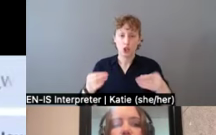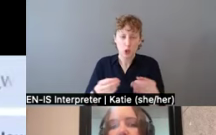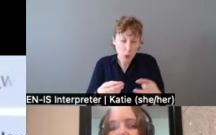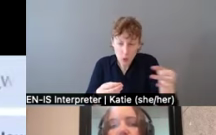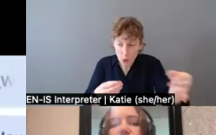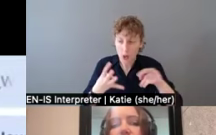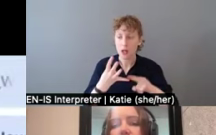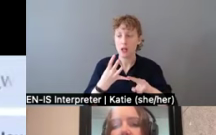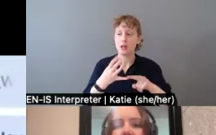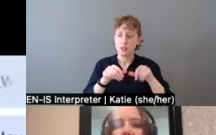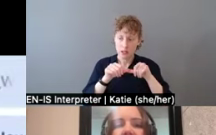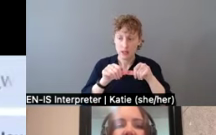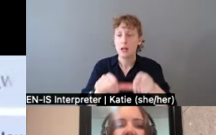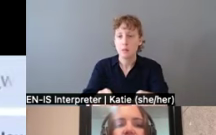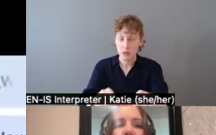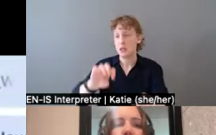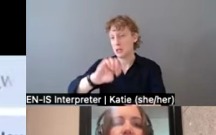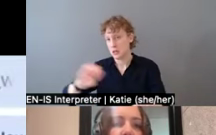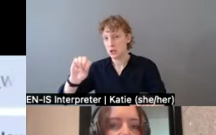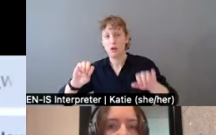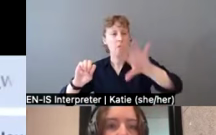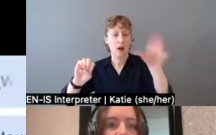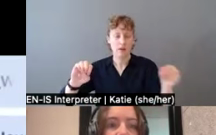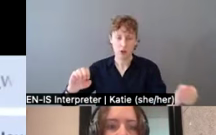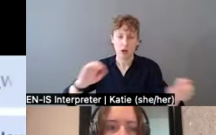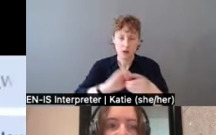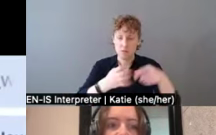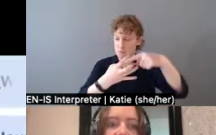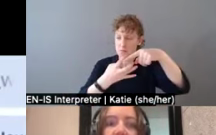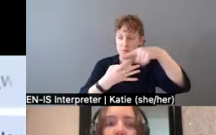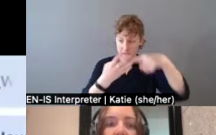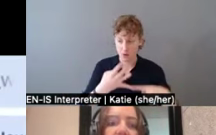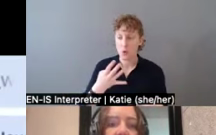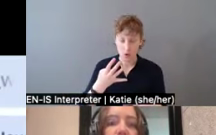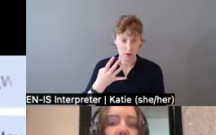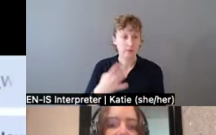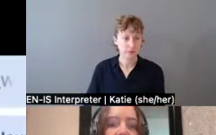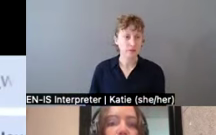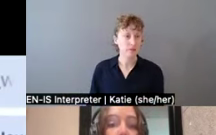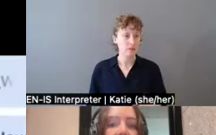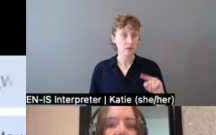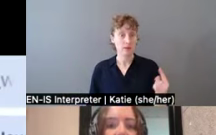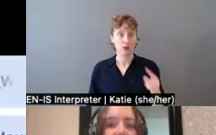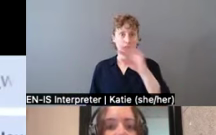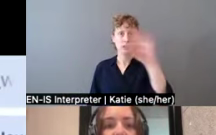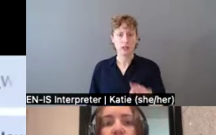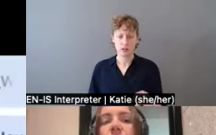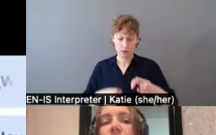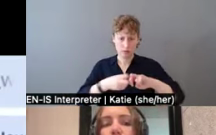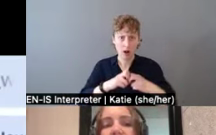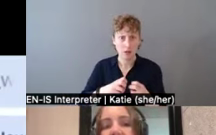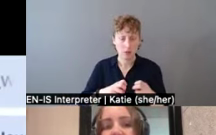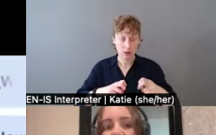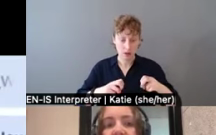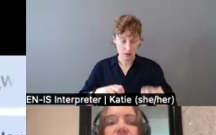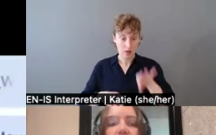So the first question is really asking, so what is the problem that you identified? So why are you actually working on this issue?